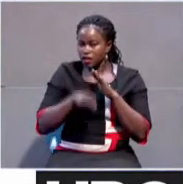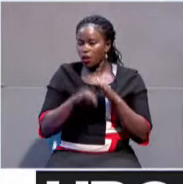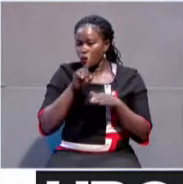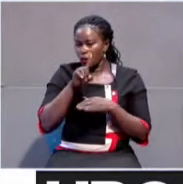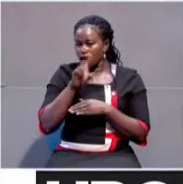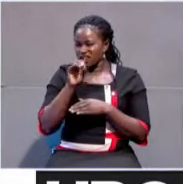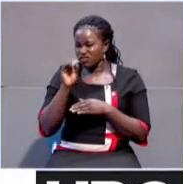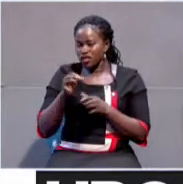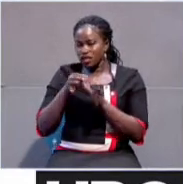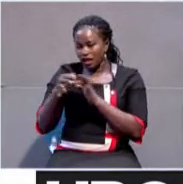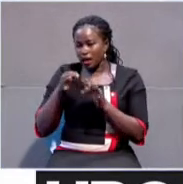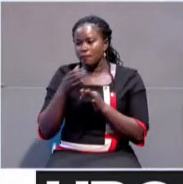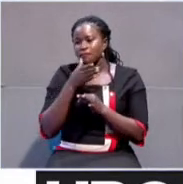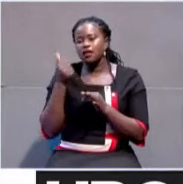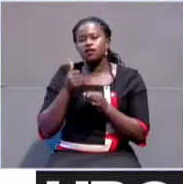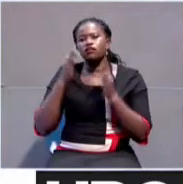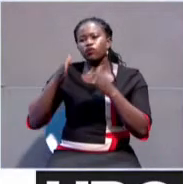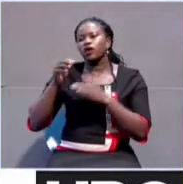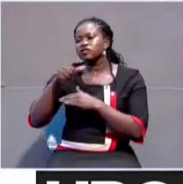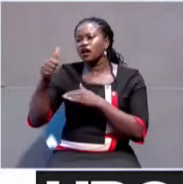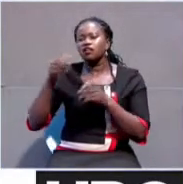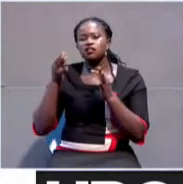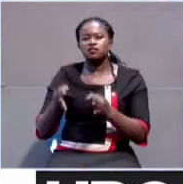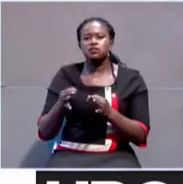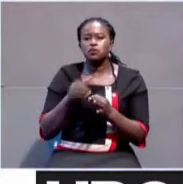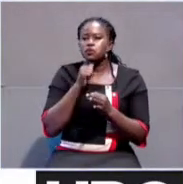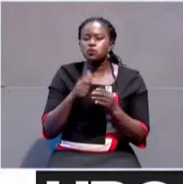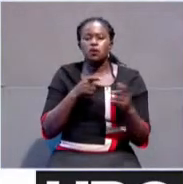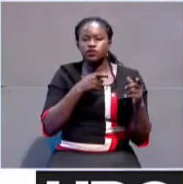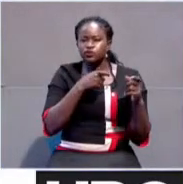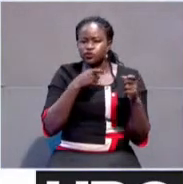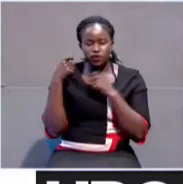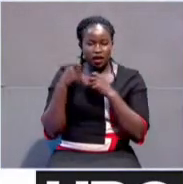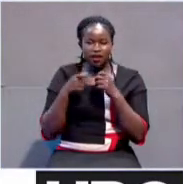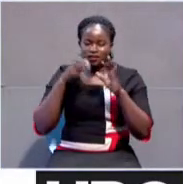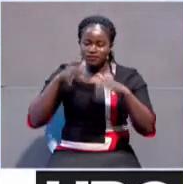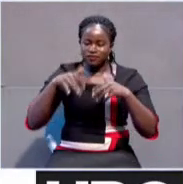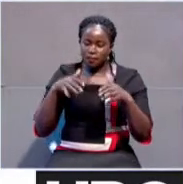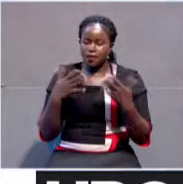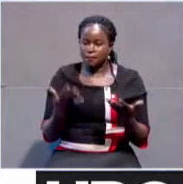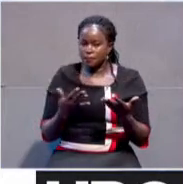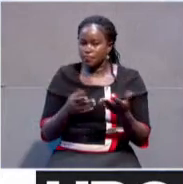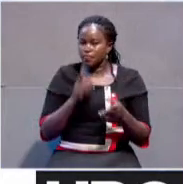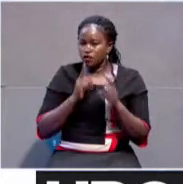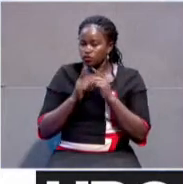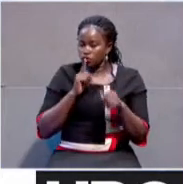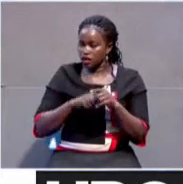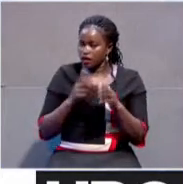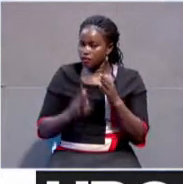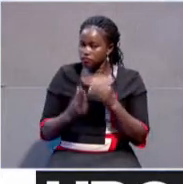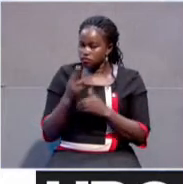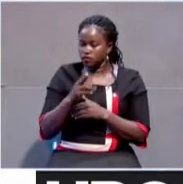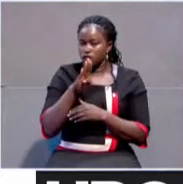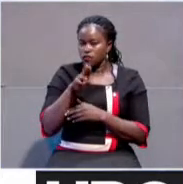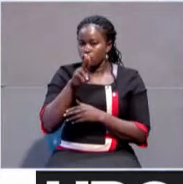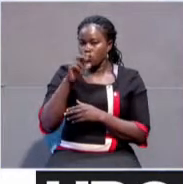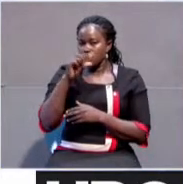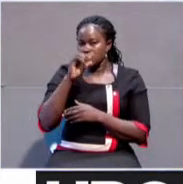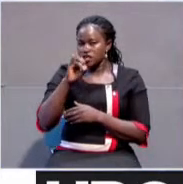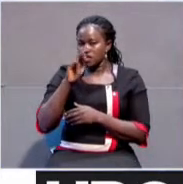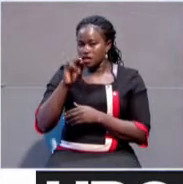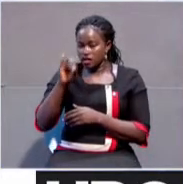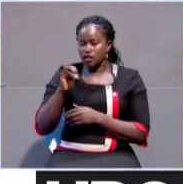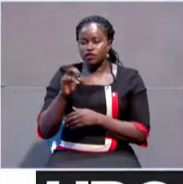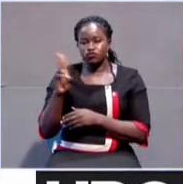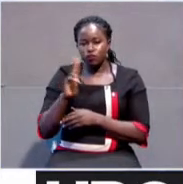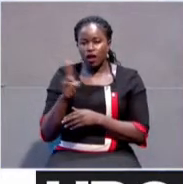consider other farming ventures than sugarcane. She was speaking during the commissioning of Bujiri Sugar